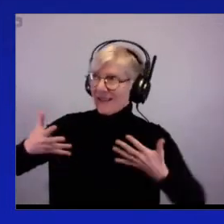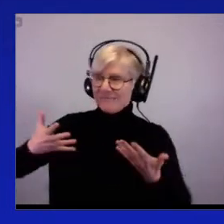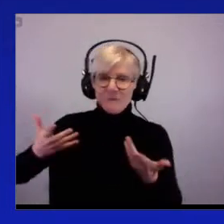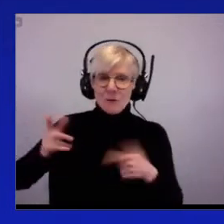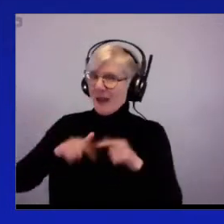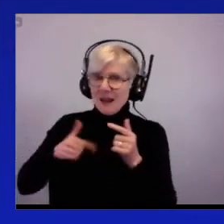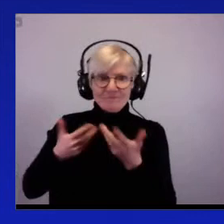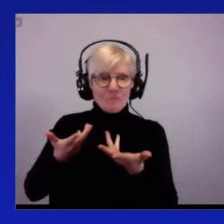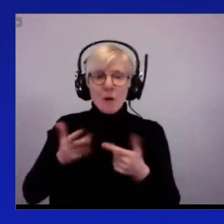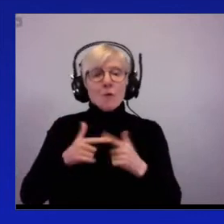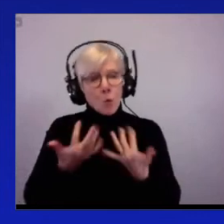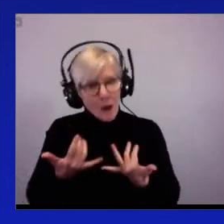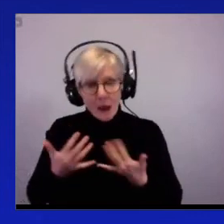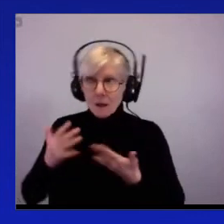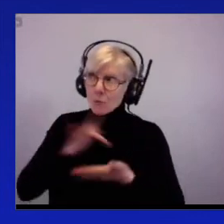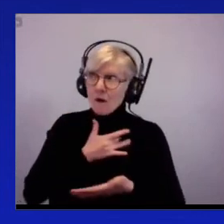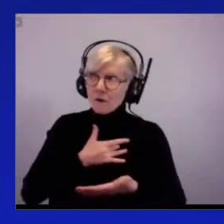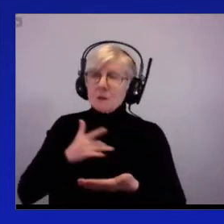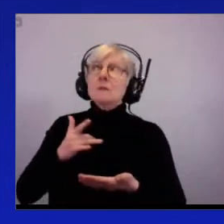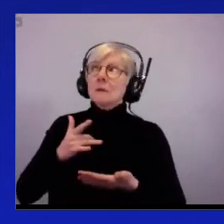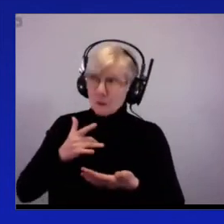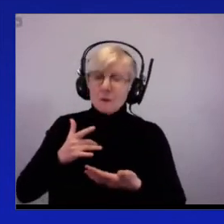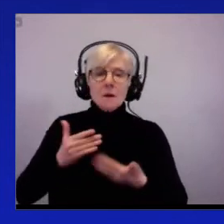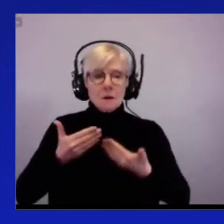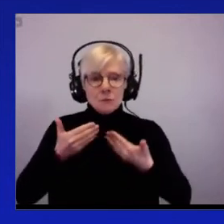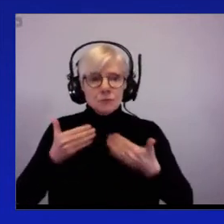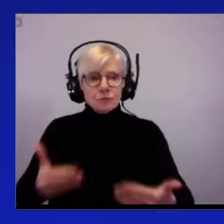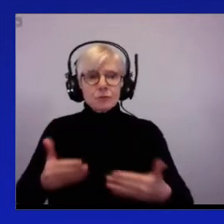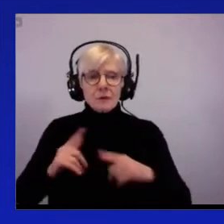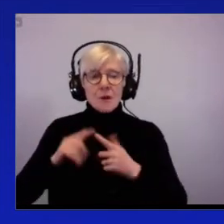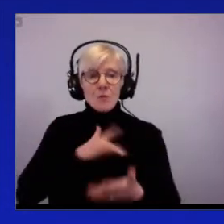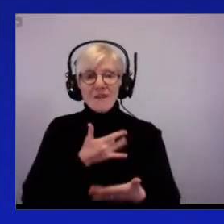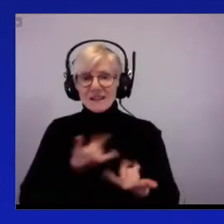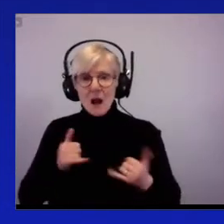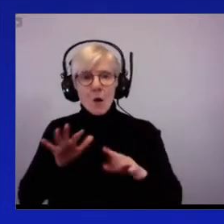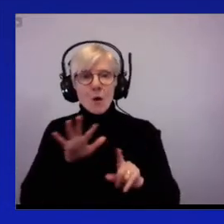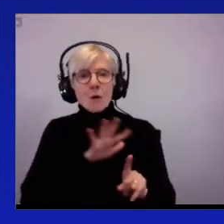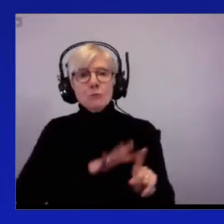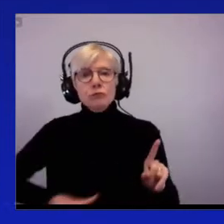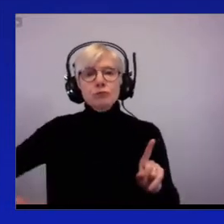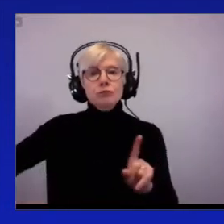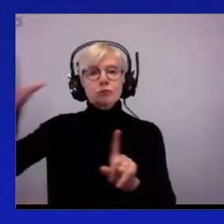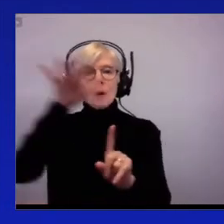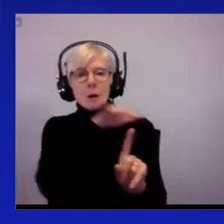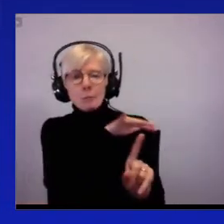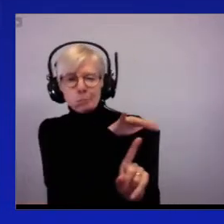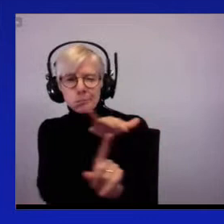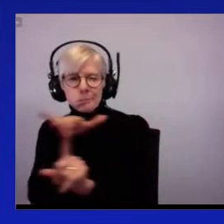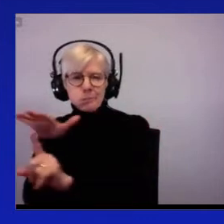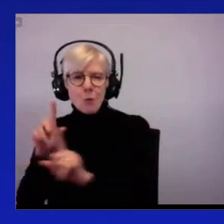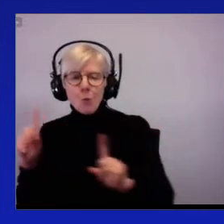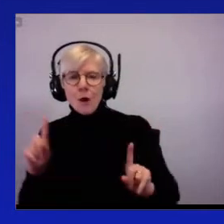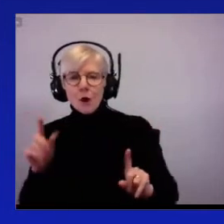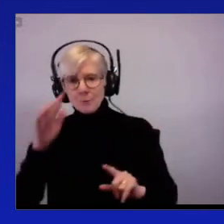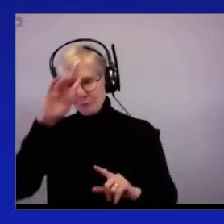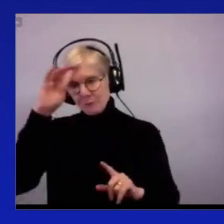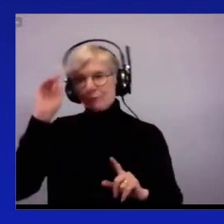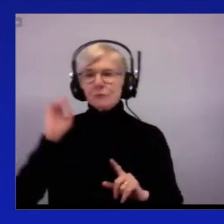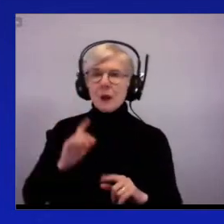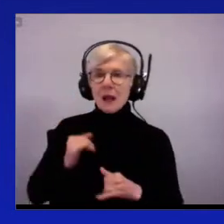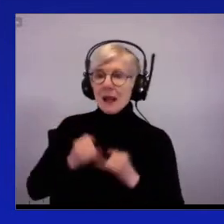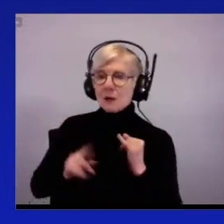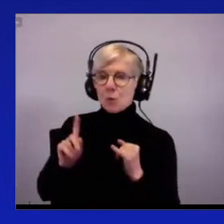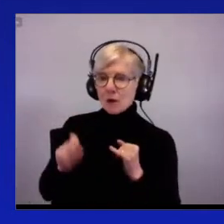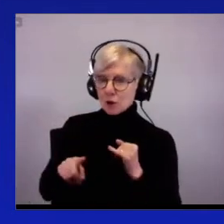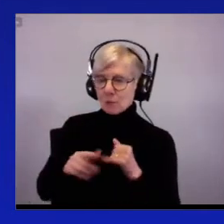wait till we get official word, and I think that's what the province is doing right now, doing a broad analysis. Okay, one last question. What percentage of our